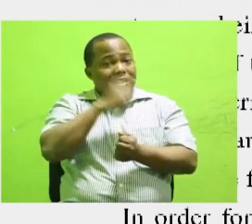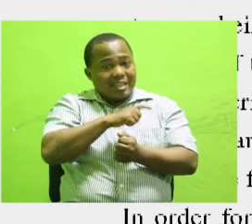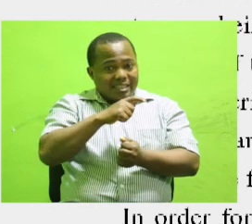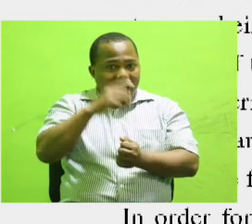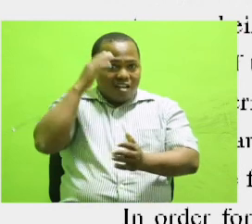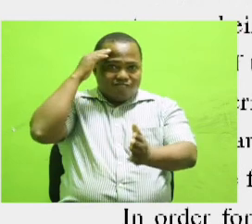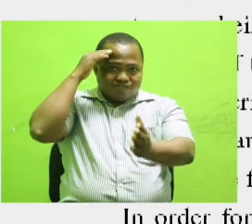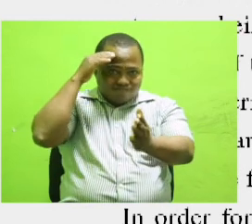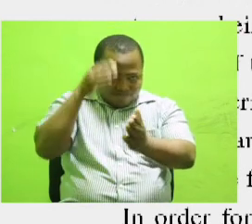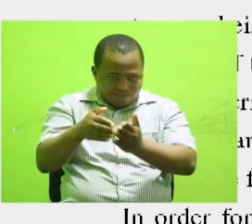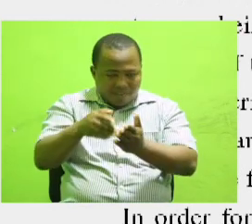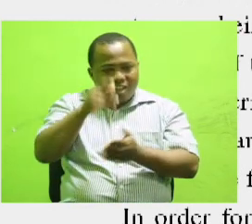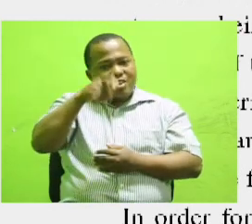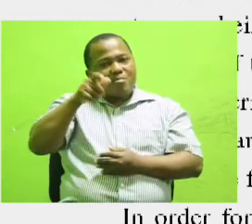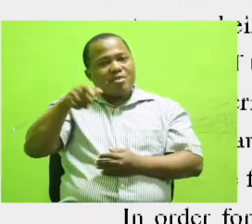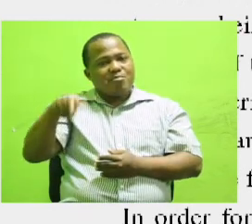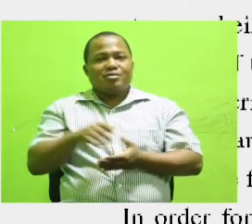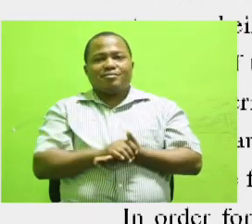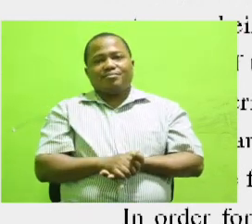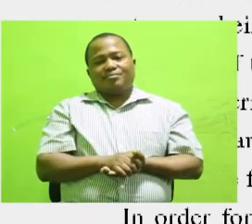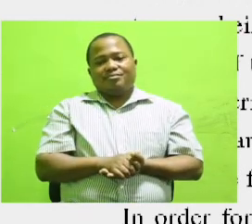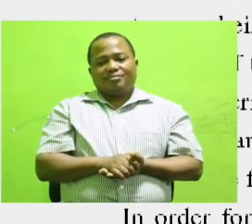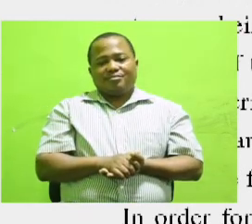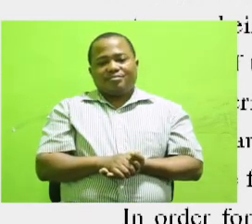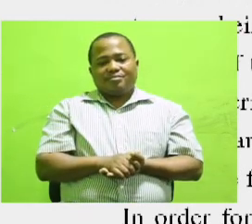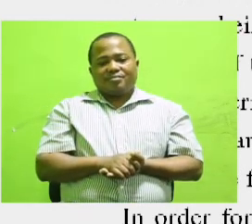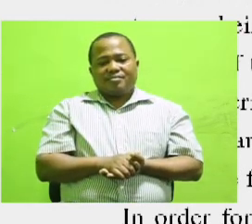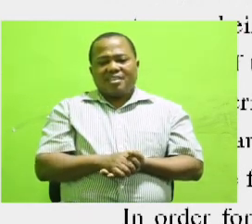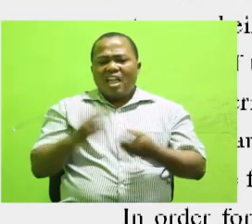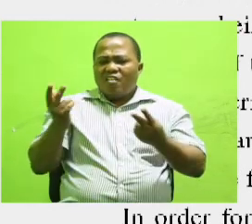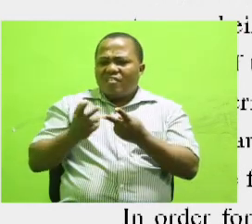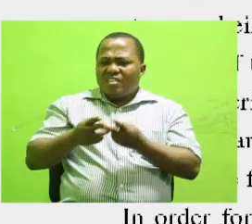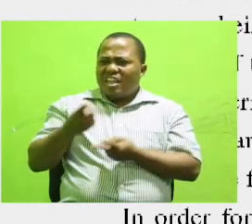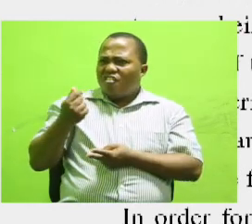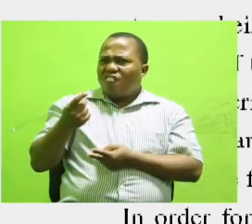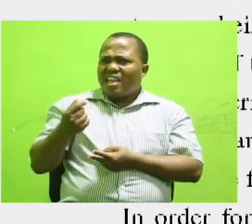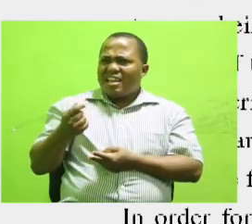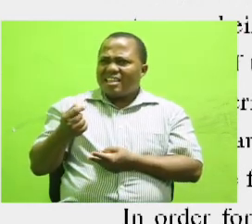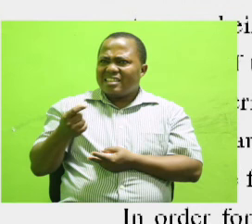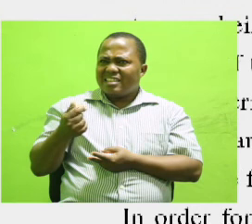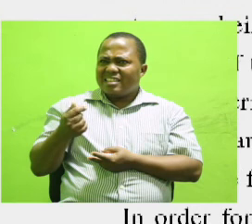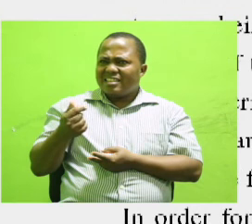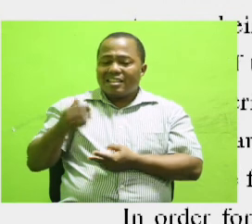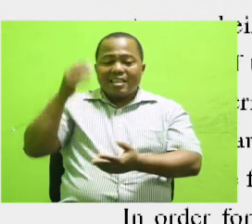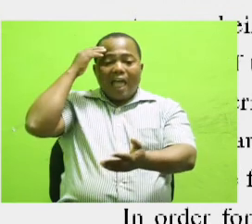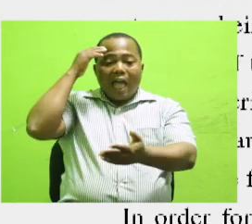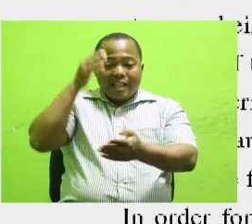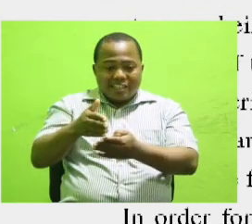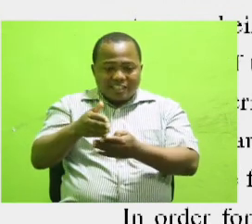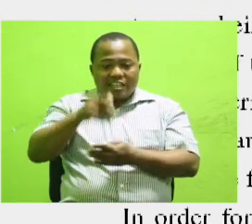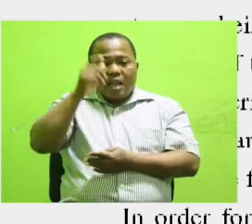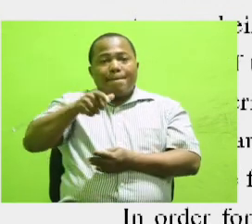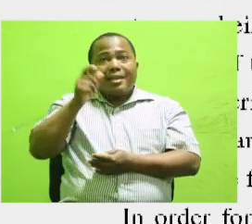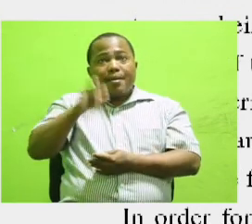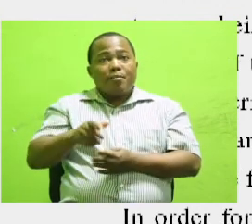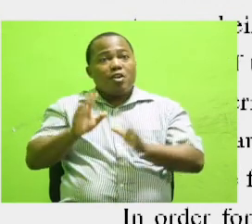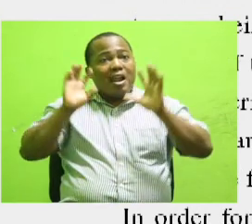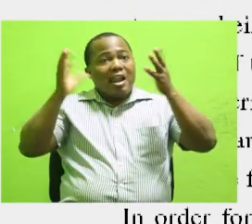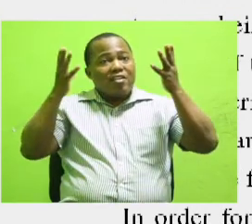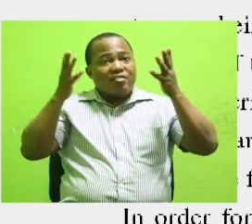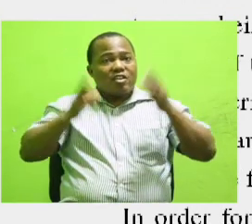Also, inadequate finances and little attention paid to the people living with HIV